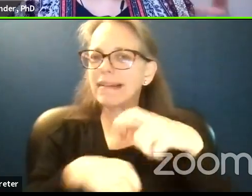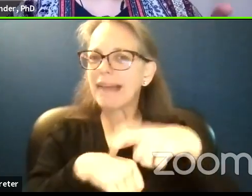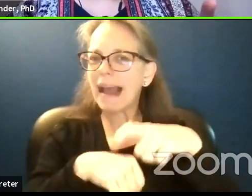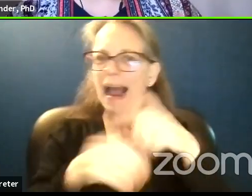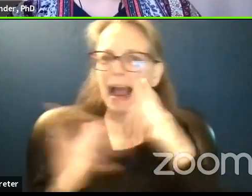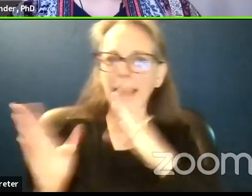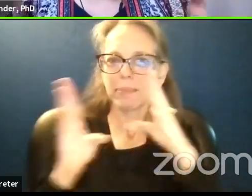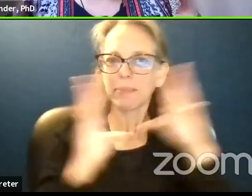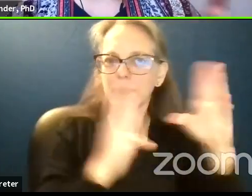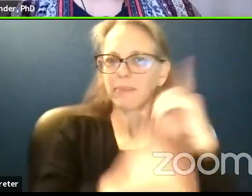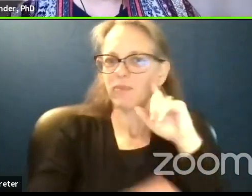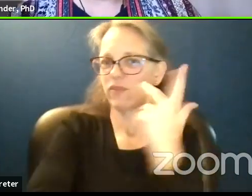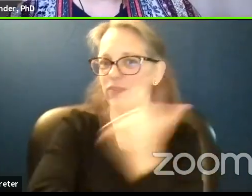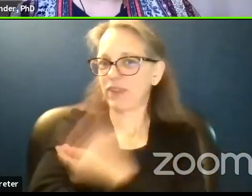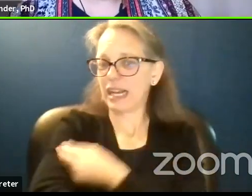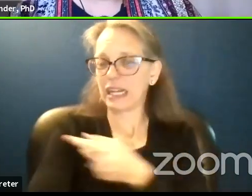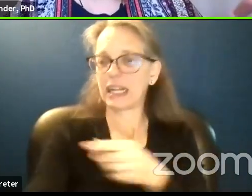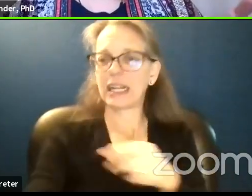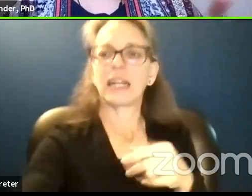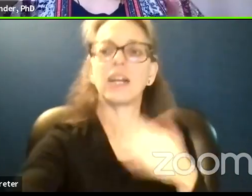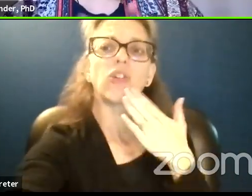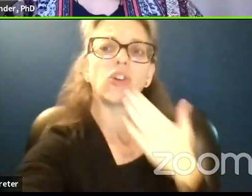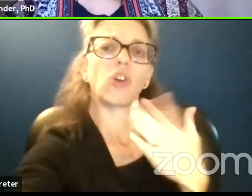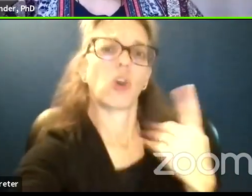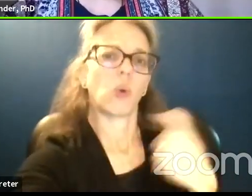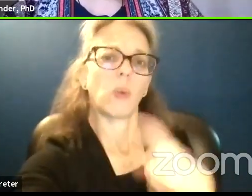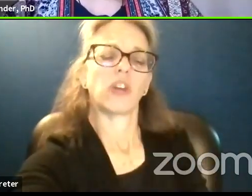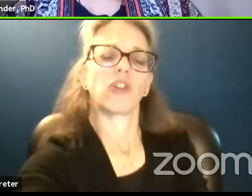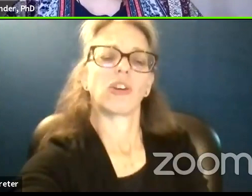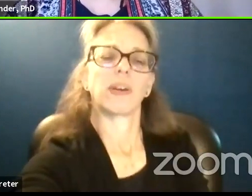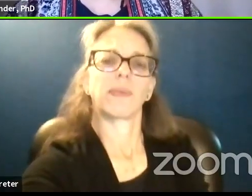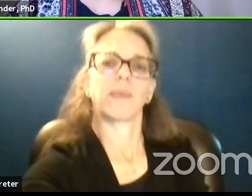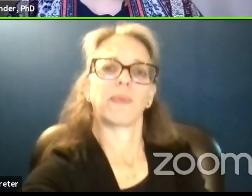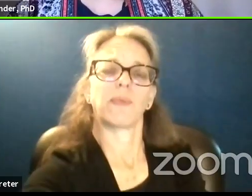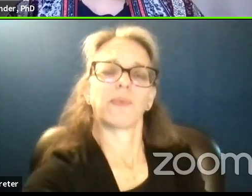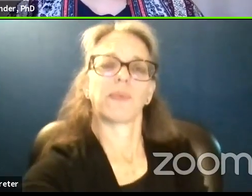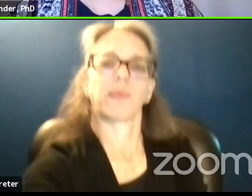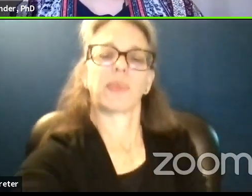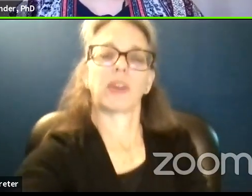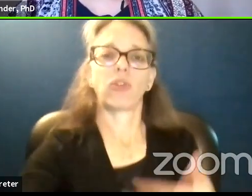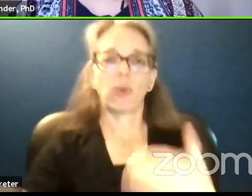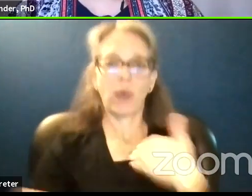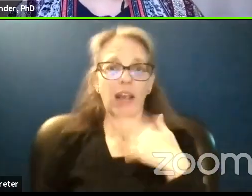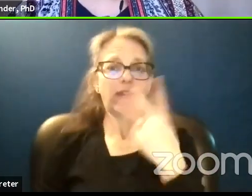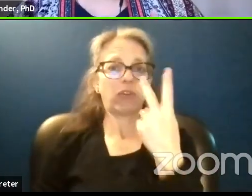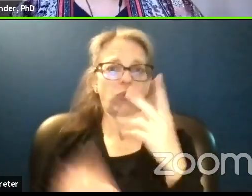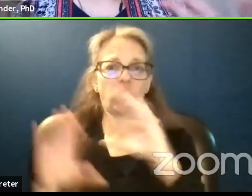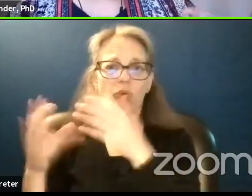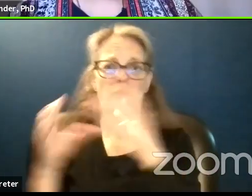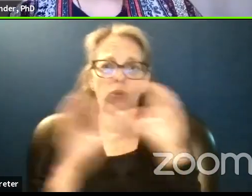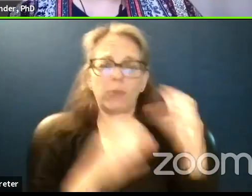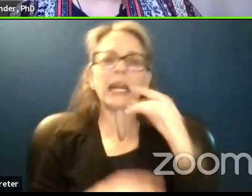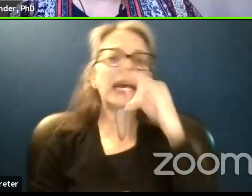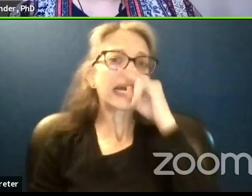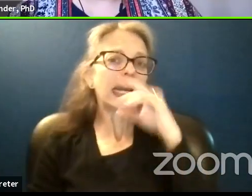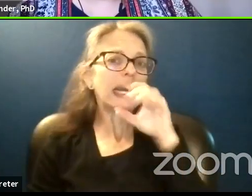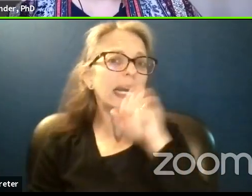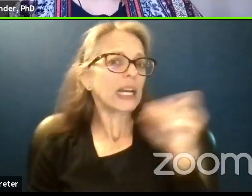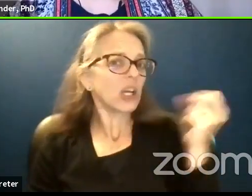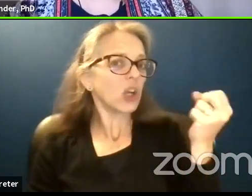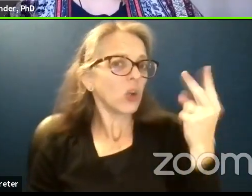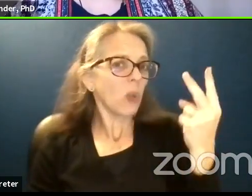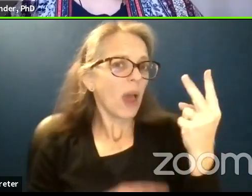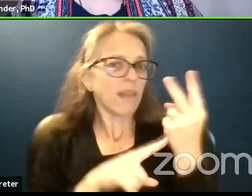because there's two different groups. So kids that are age 12 to 16, they should be available any